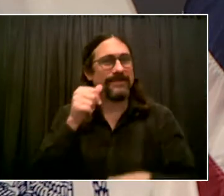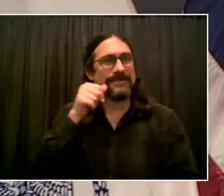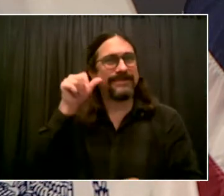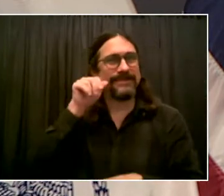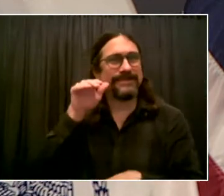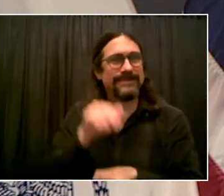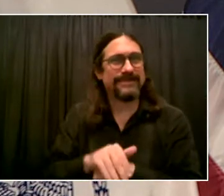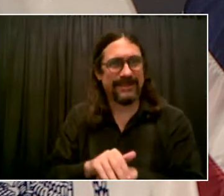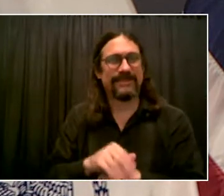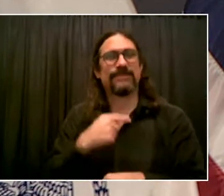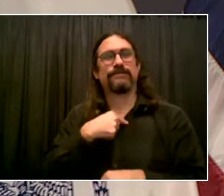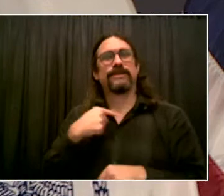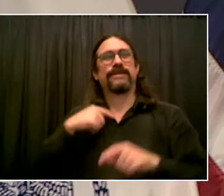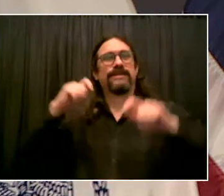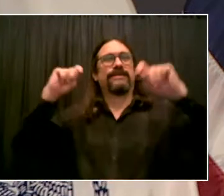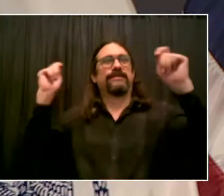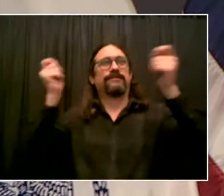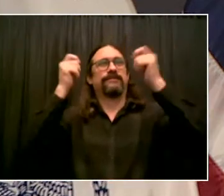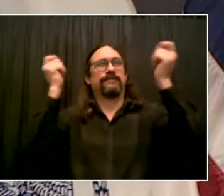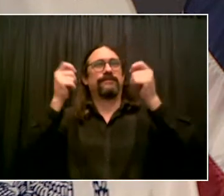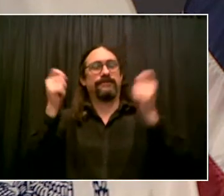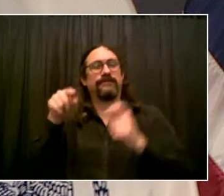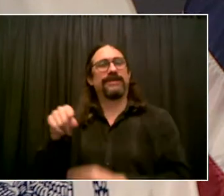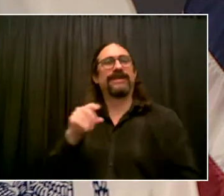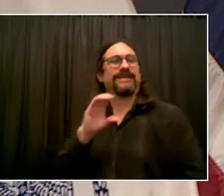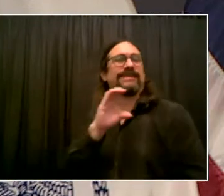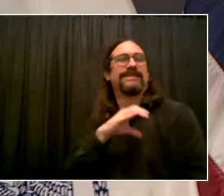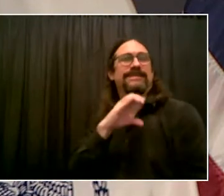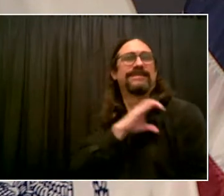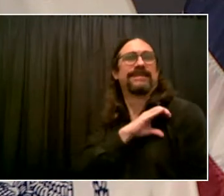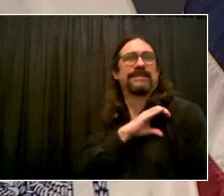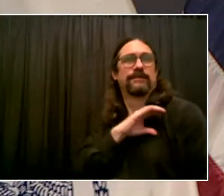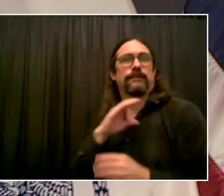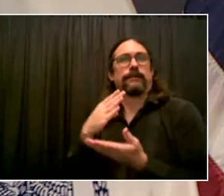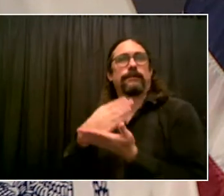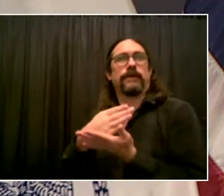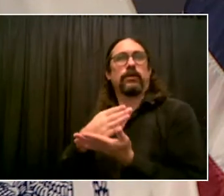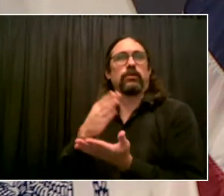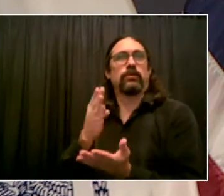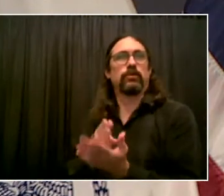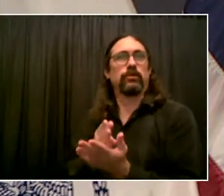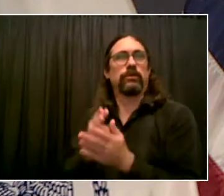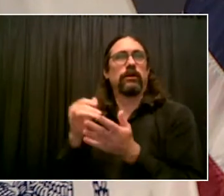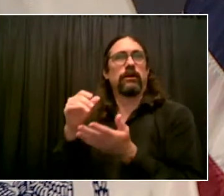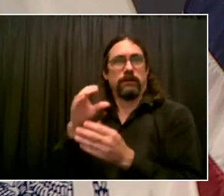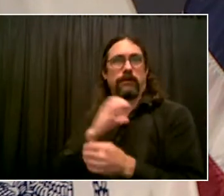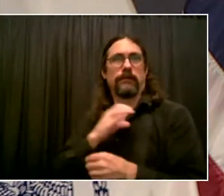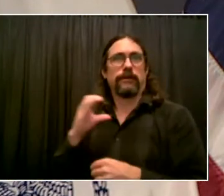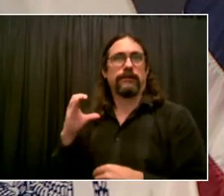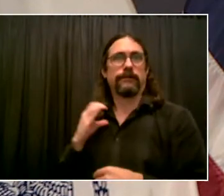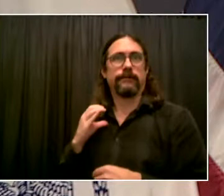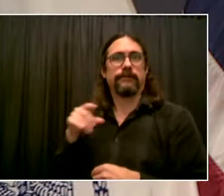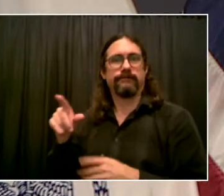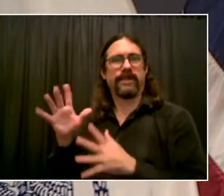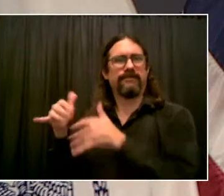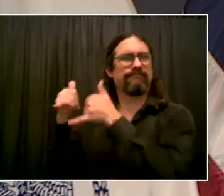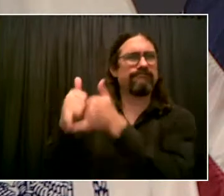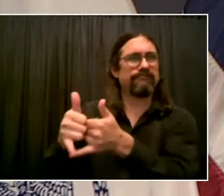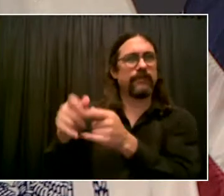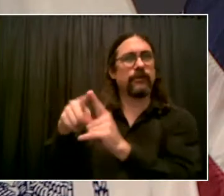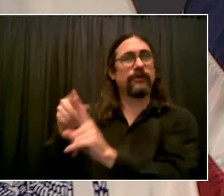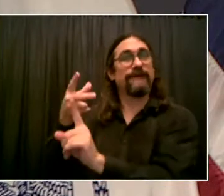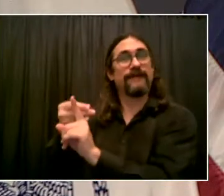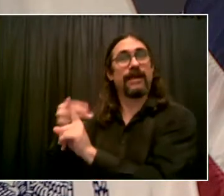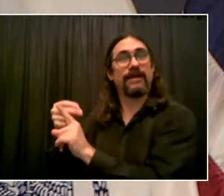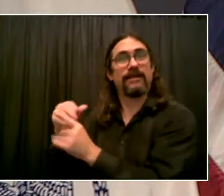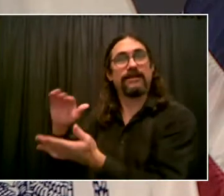their annual Public Service Award, and it went to the men and women of the Vaccine Command Center, who really stepped up. These are folks